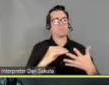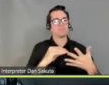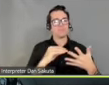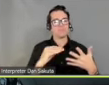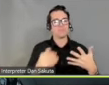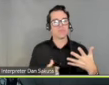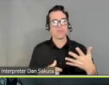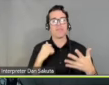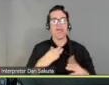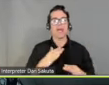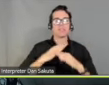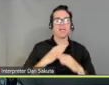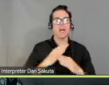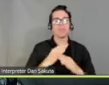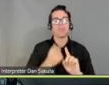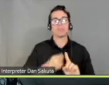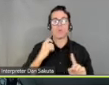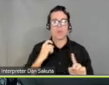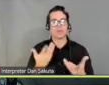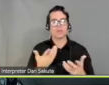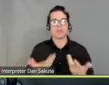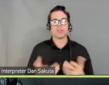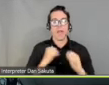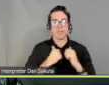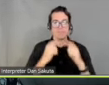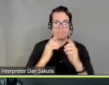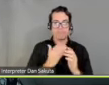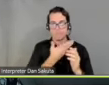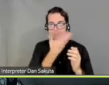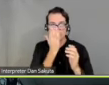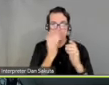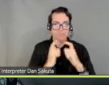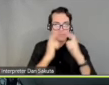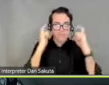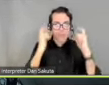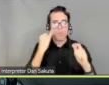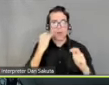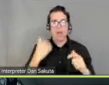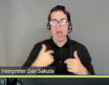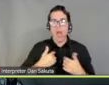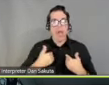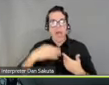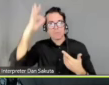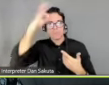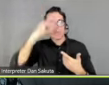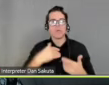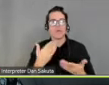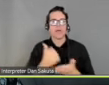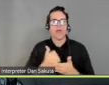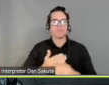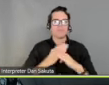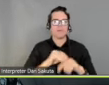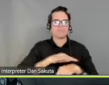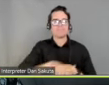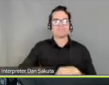the source as close as possible to the source. By wearing face masks over our face, if we were potentially infected, we're stopping it really quickly. Next slide,